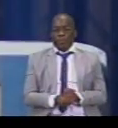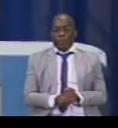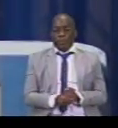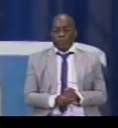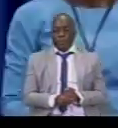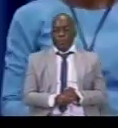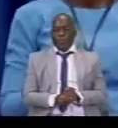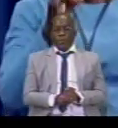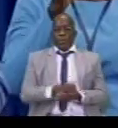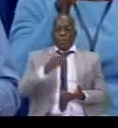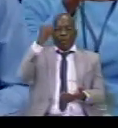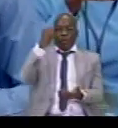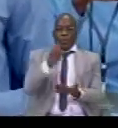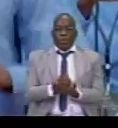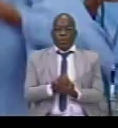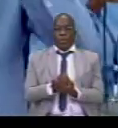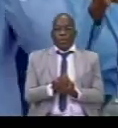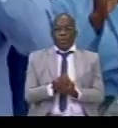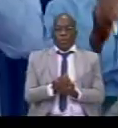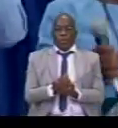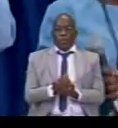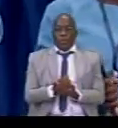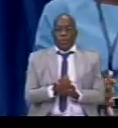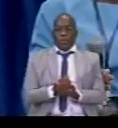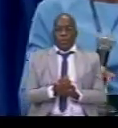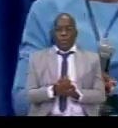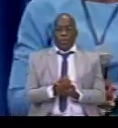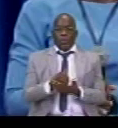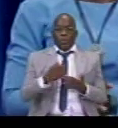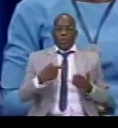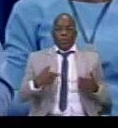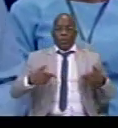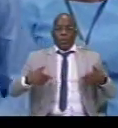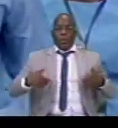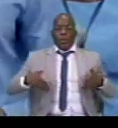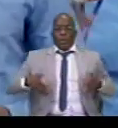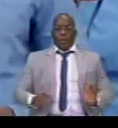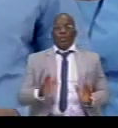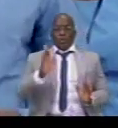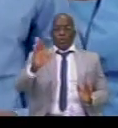Amen. Amen. Let your amen be loud.